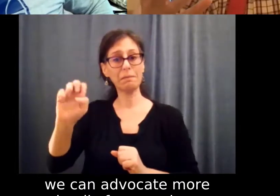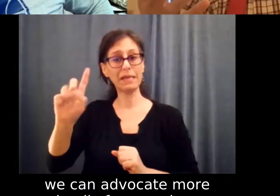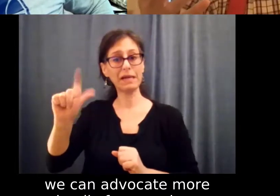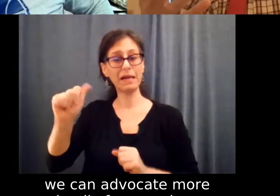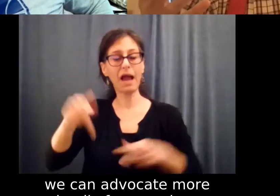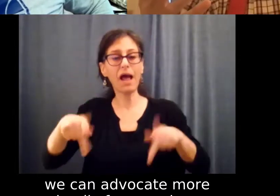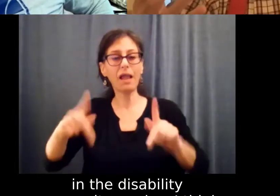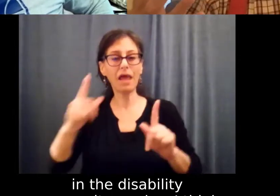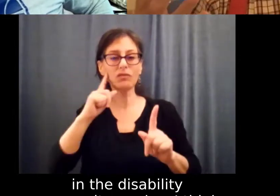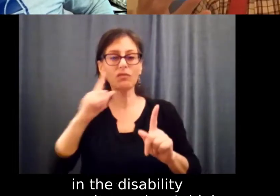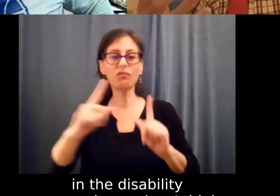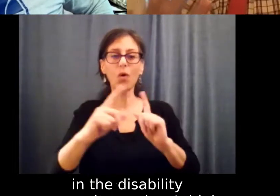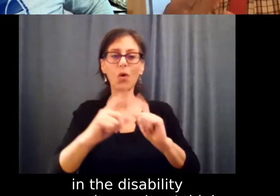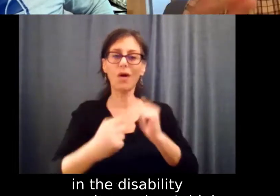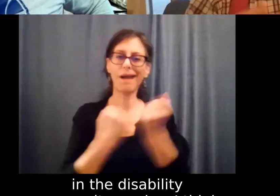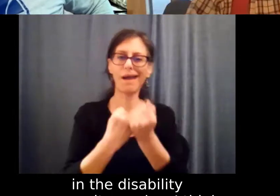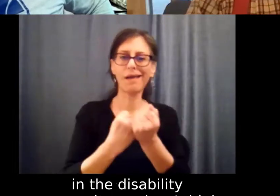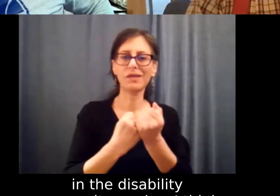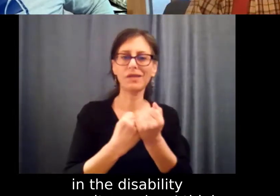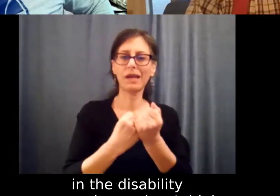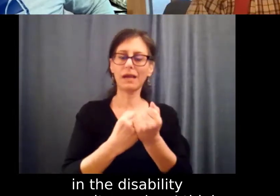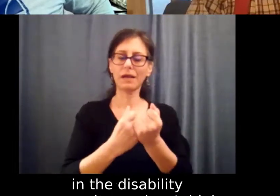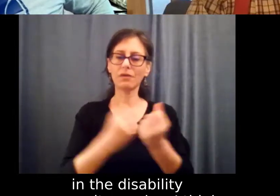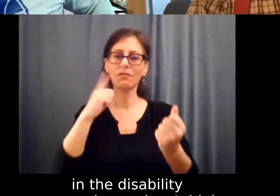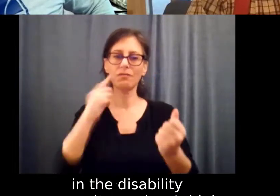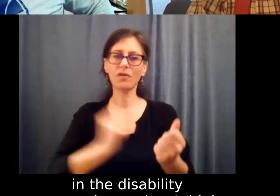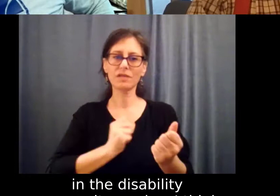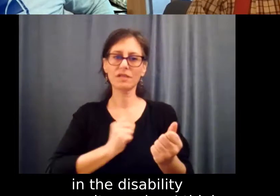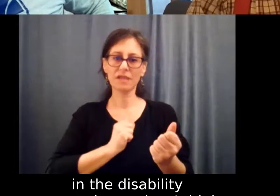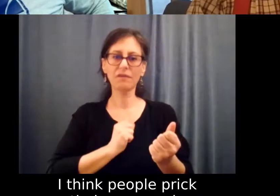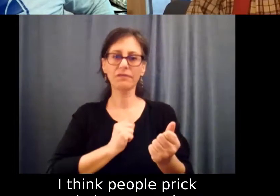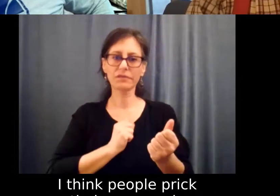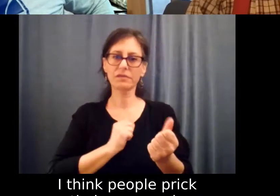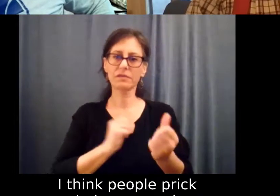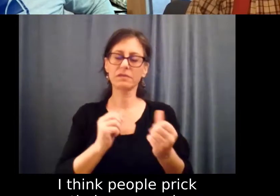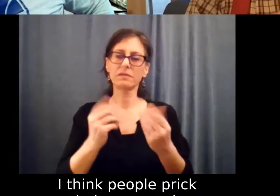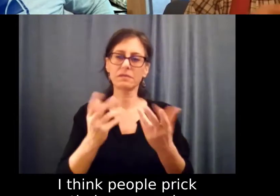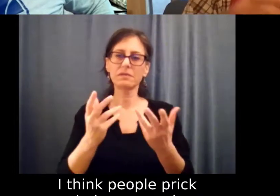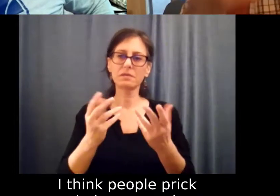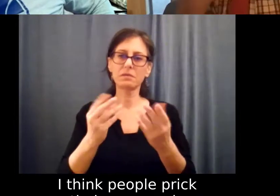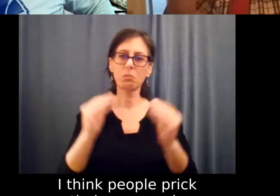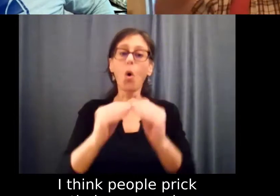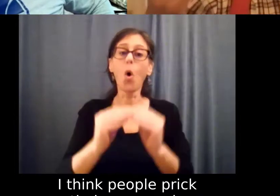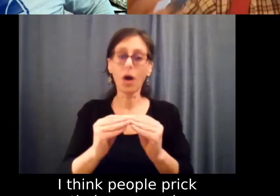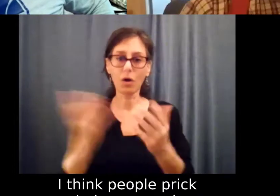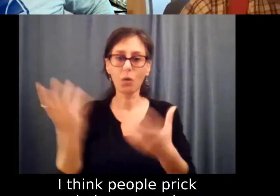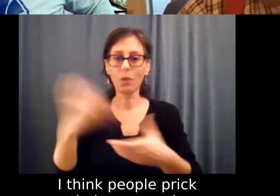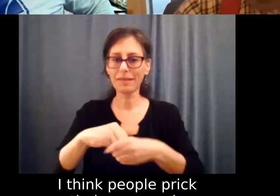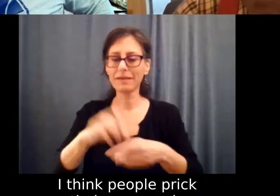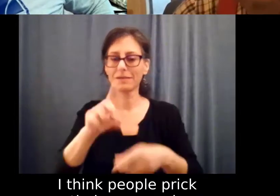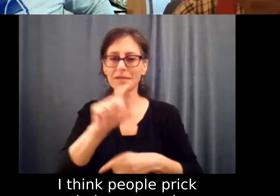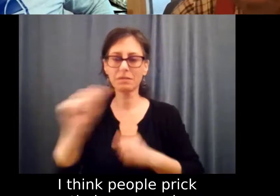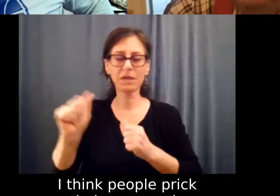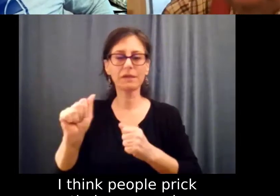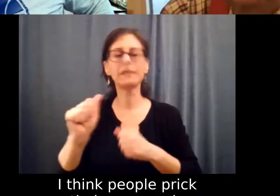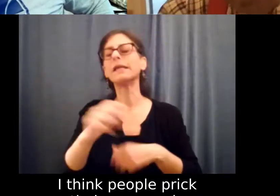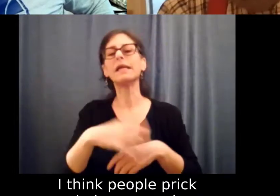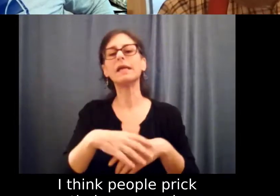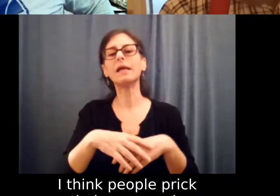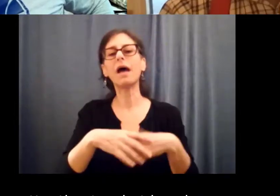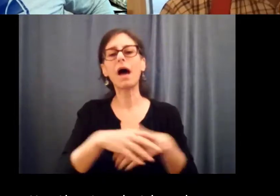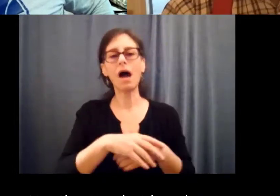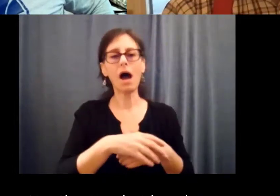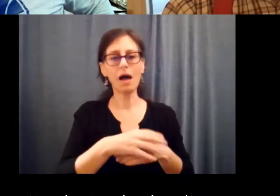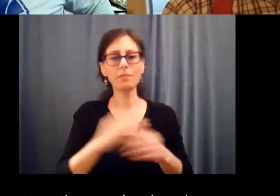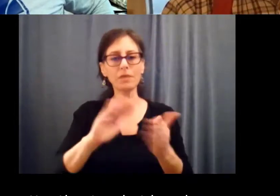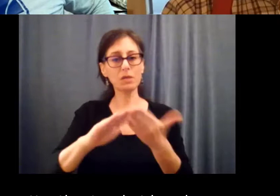for ourselves in the disability community. And so I think people prick up their ears and